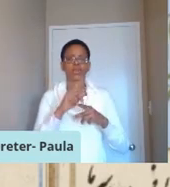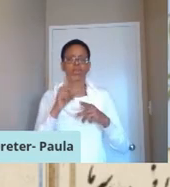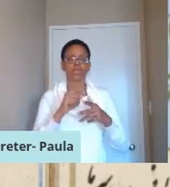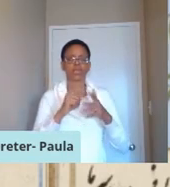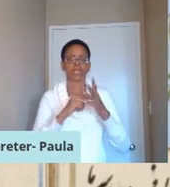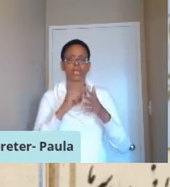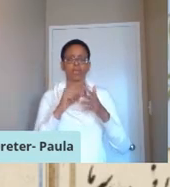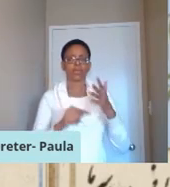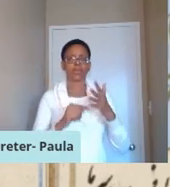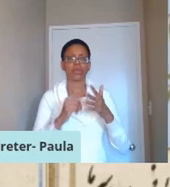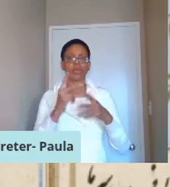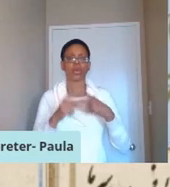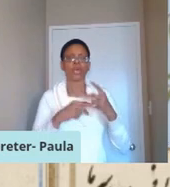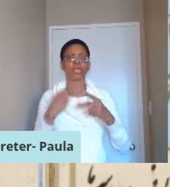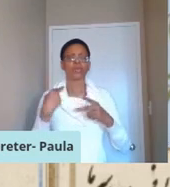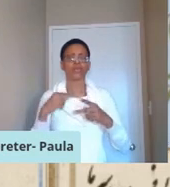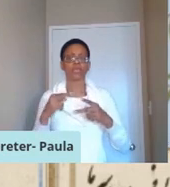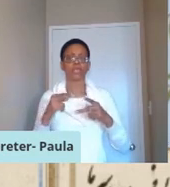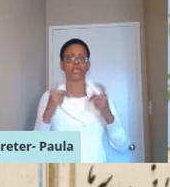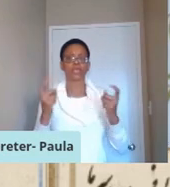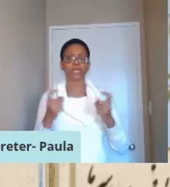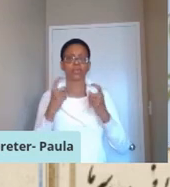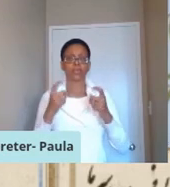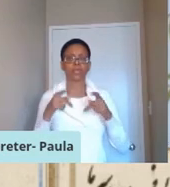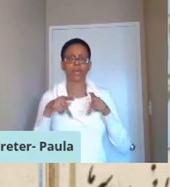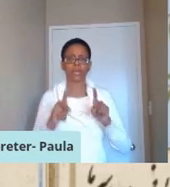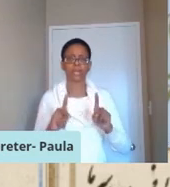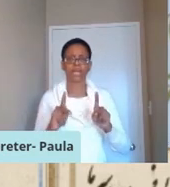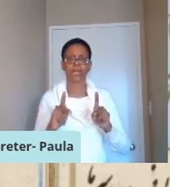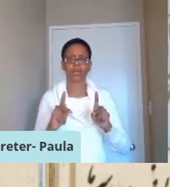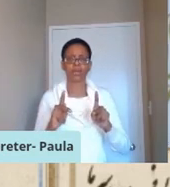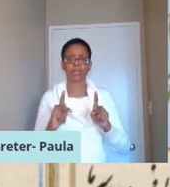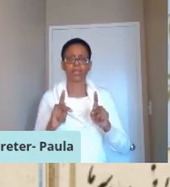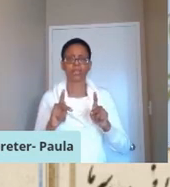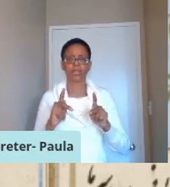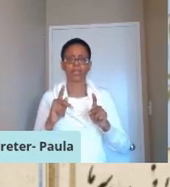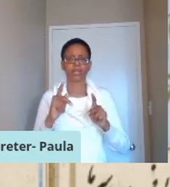ceremonies, including funerals, are allowed in the Islamic tradition in the